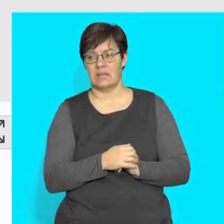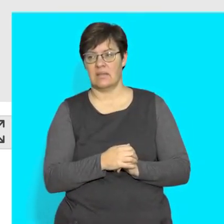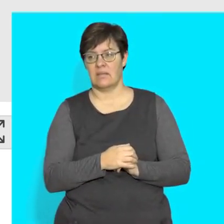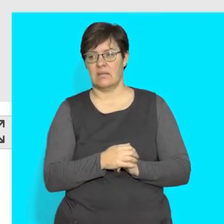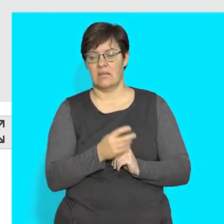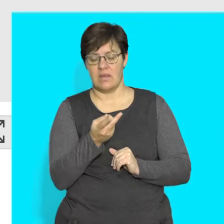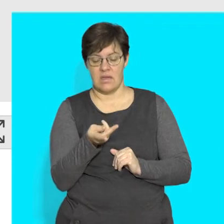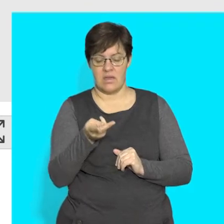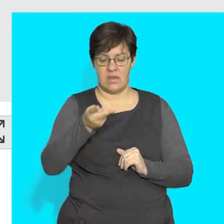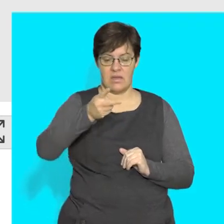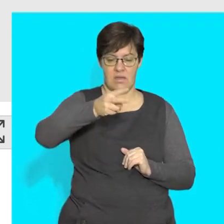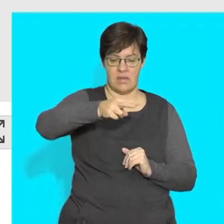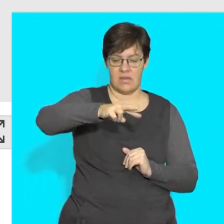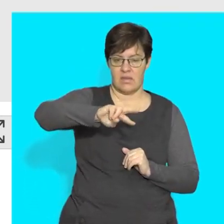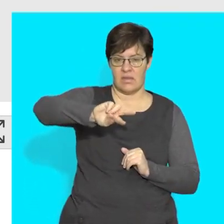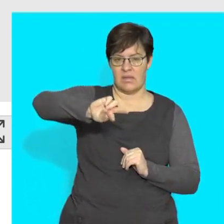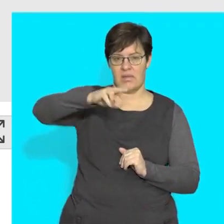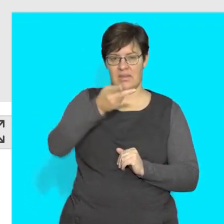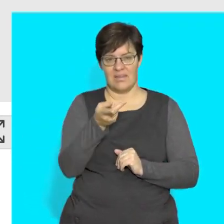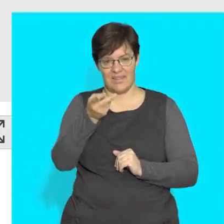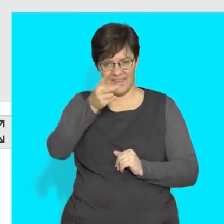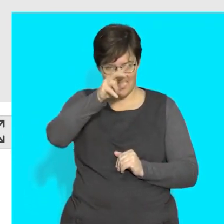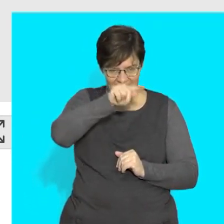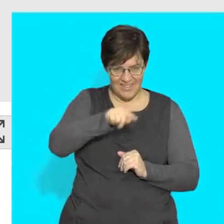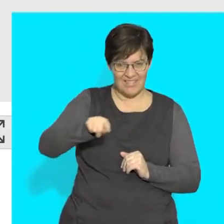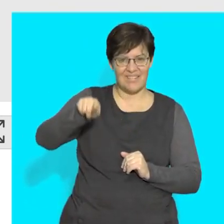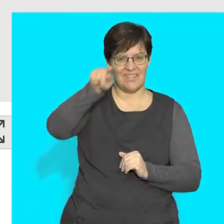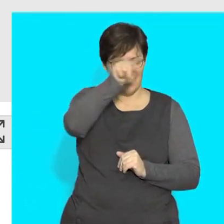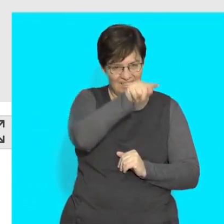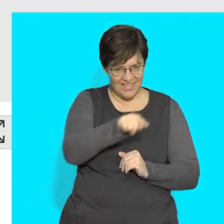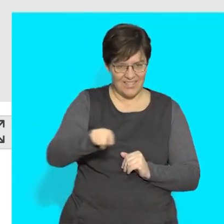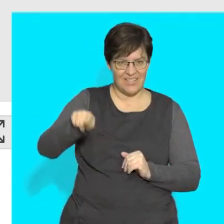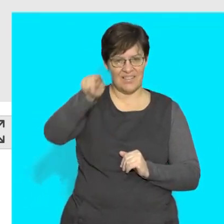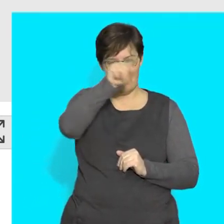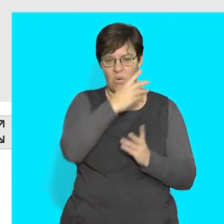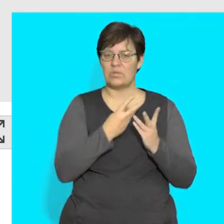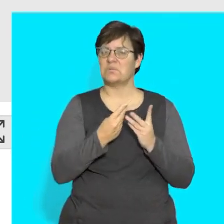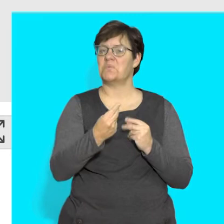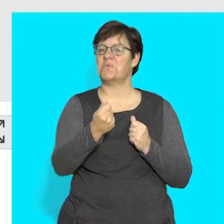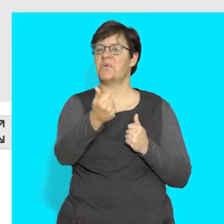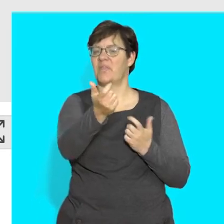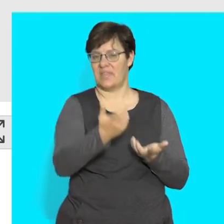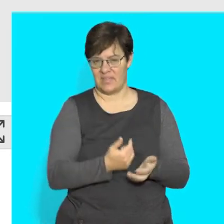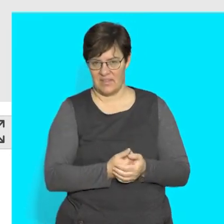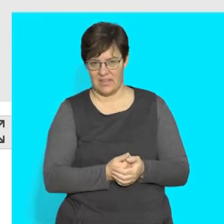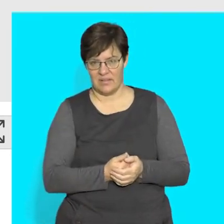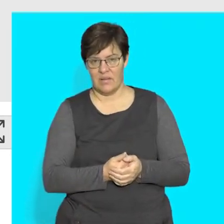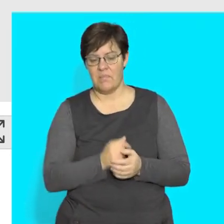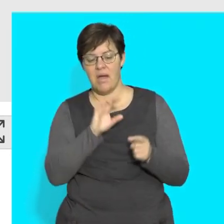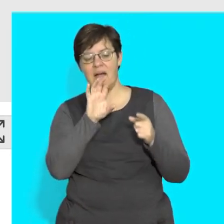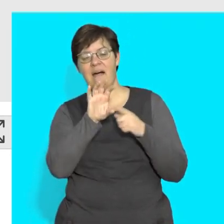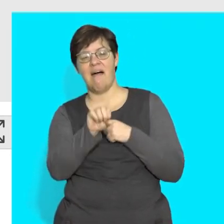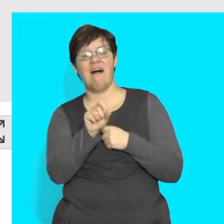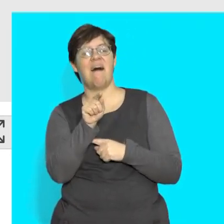the commutator does definitely rotate in a smooth action. And we